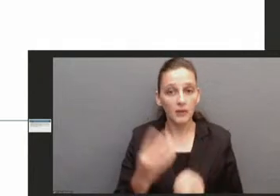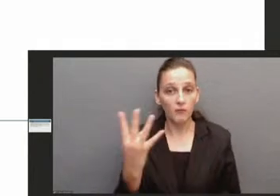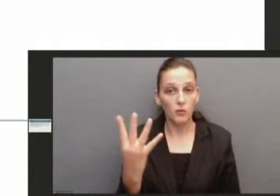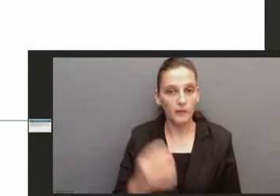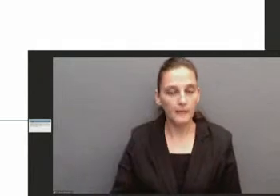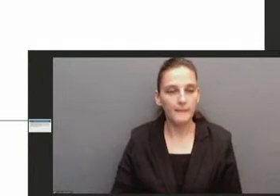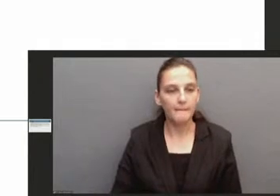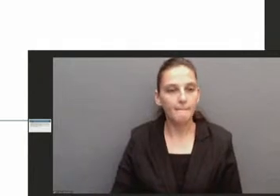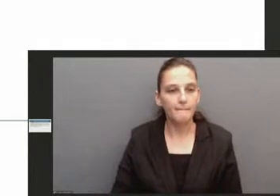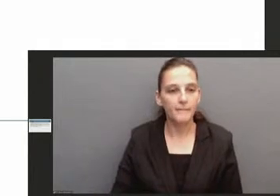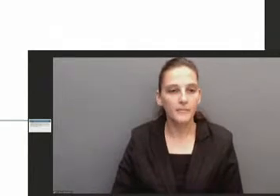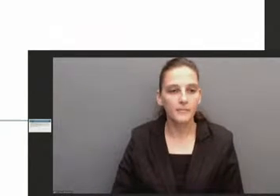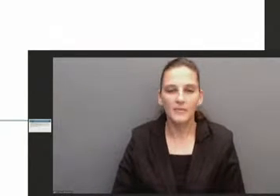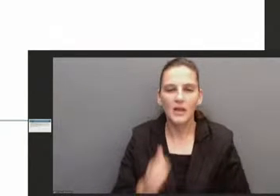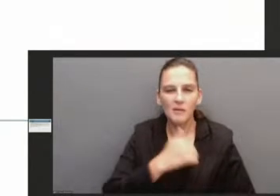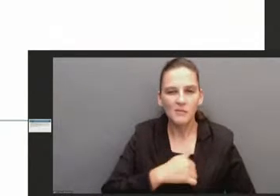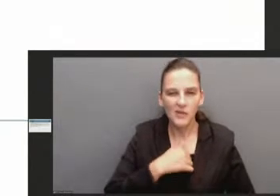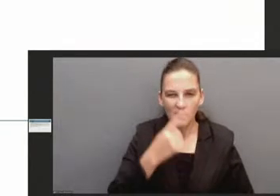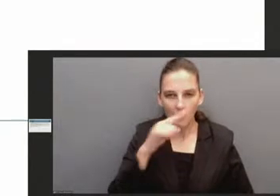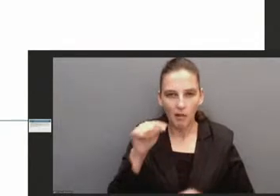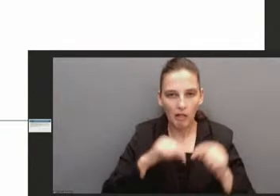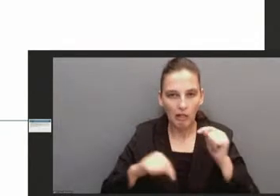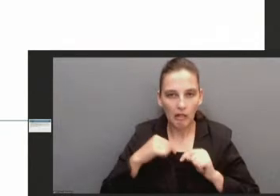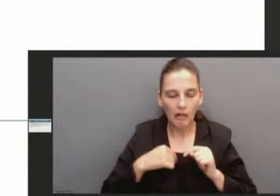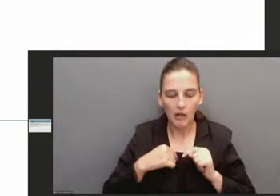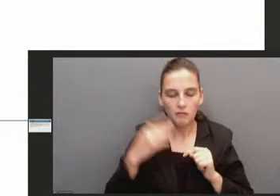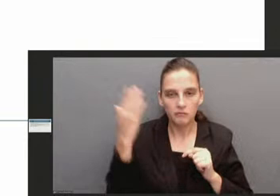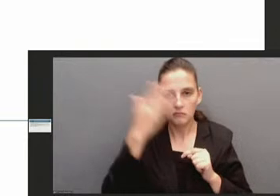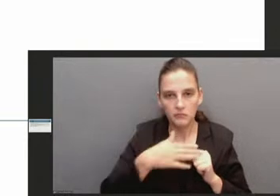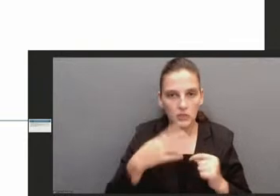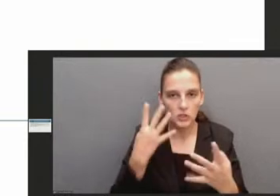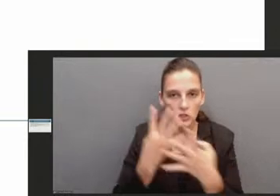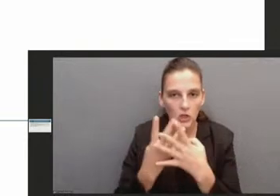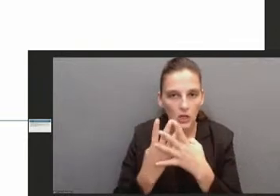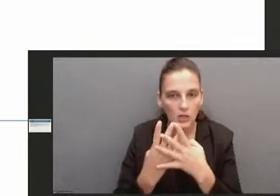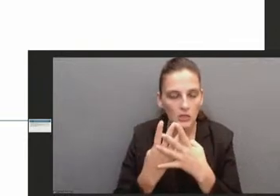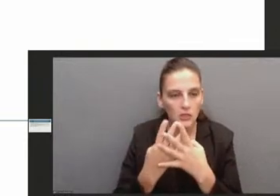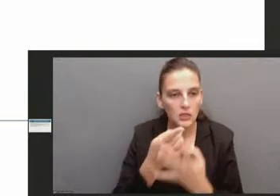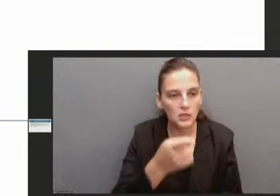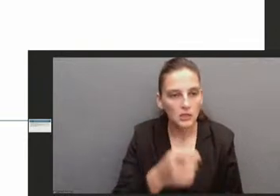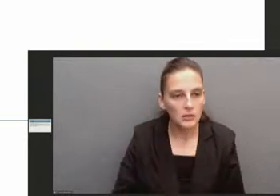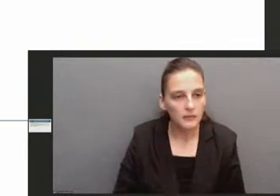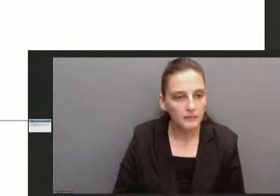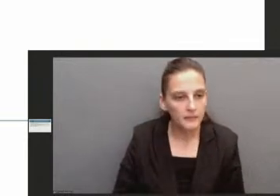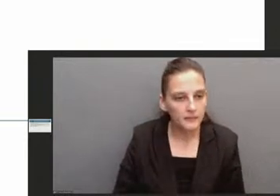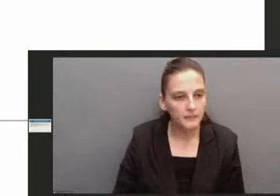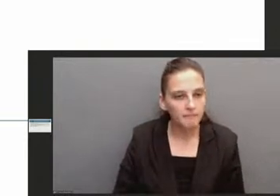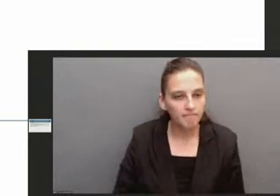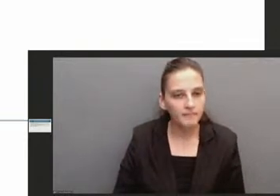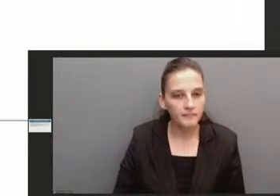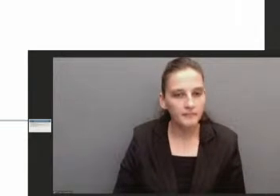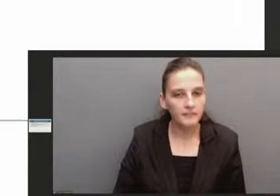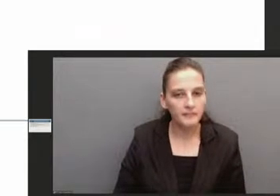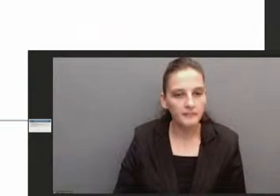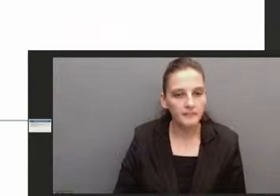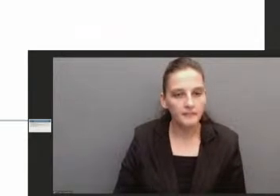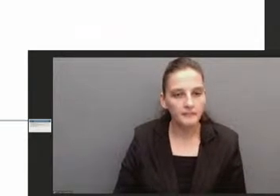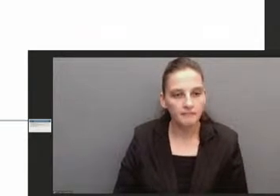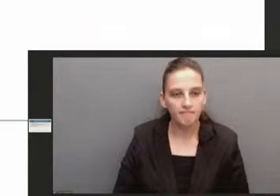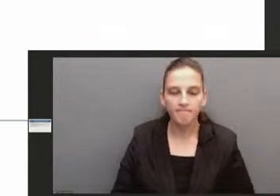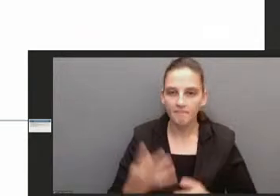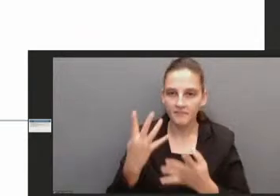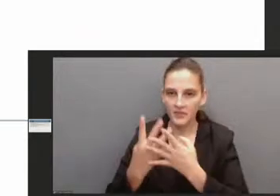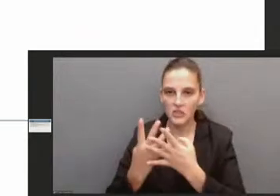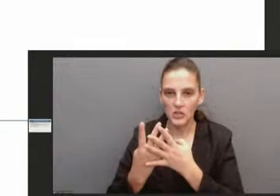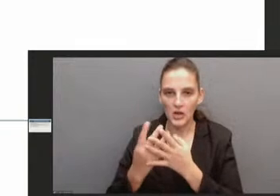Oh, and I apologize, go back one, I neglected the jails and prisons. They were clearly an example in problem statement